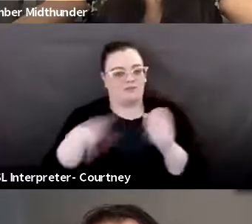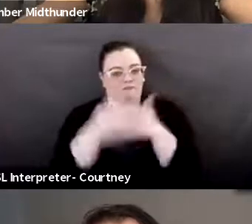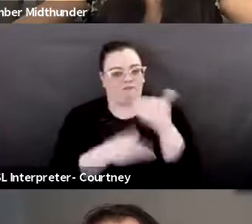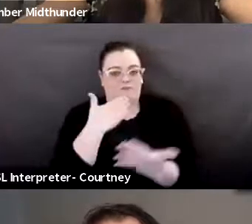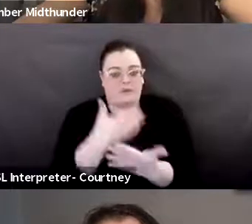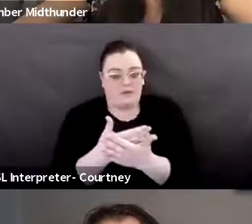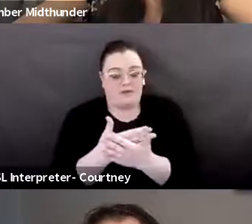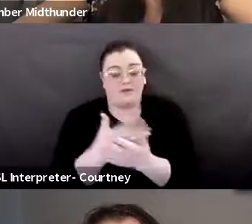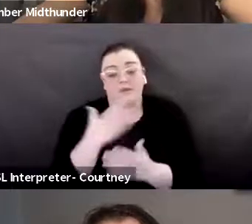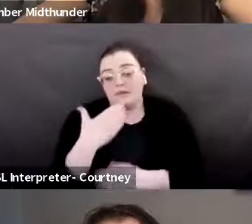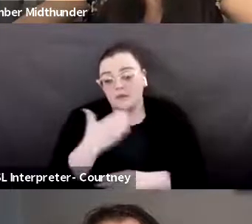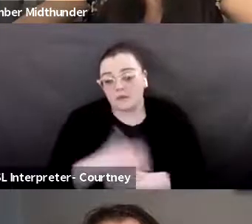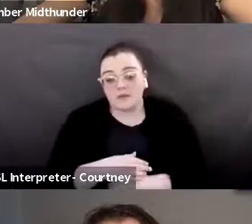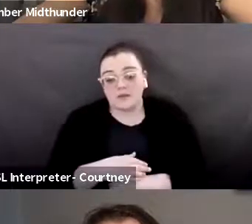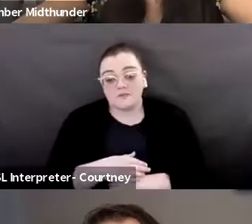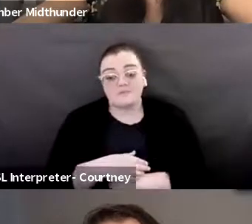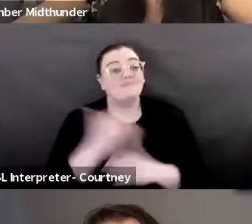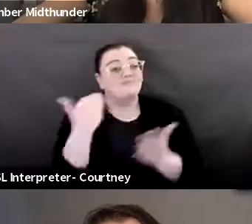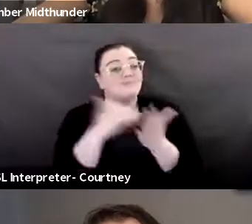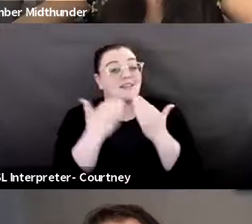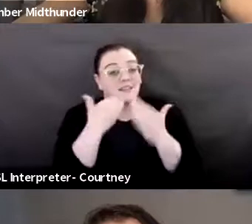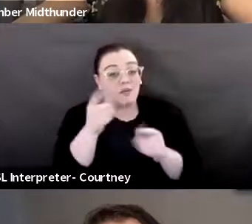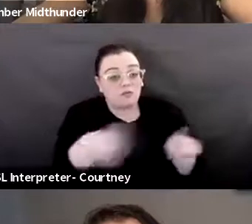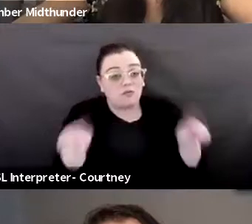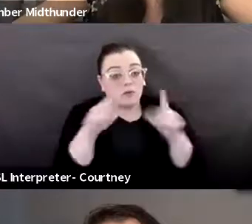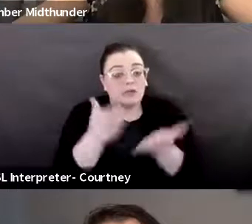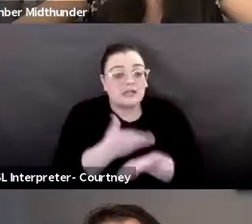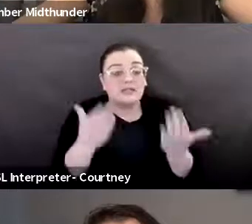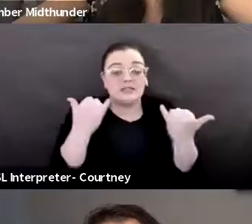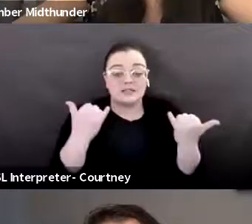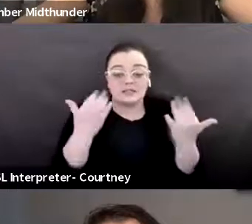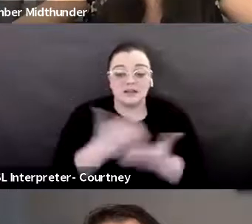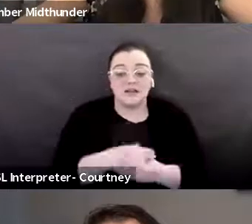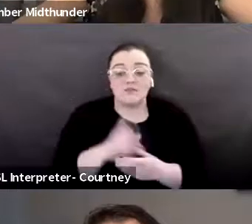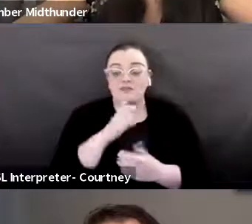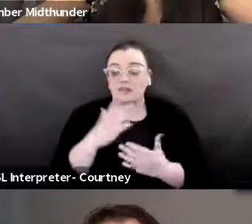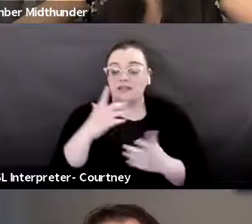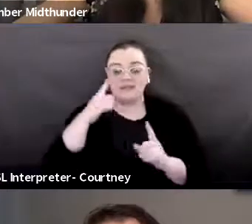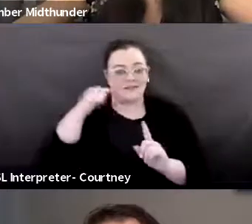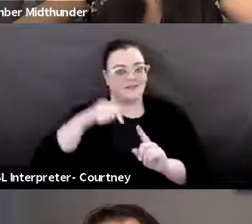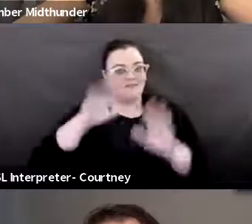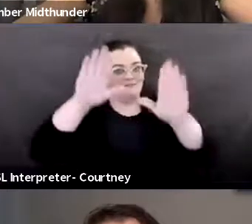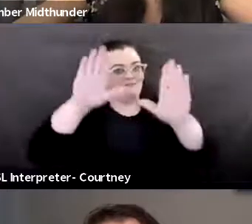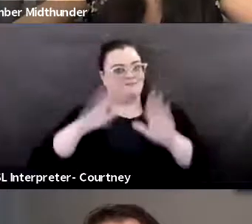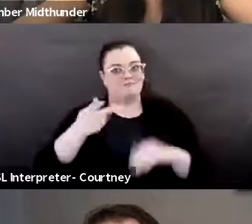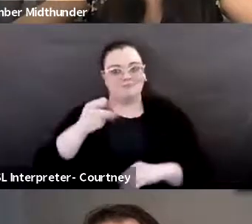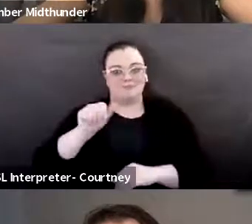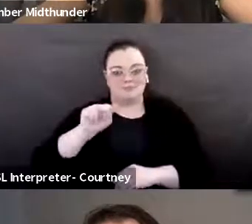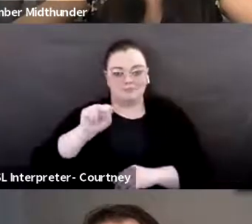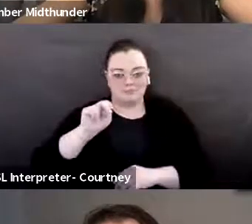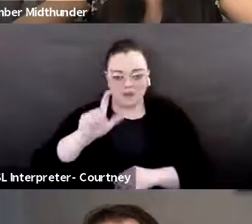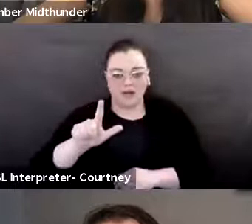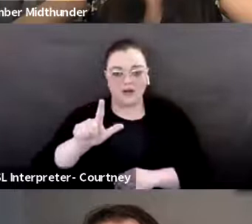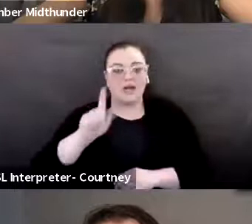that. And thank you for everybody who's been here with us today. I really do think this was a wonderful panel. It'll be something